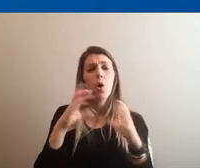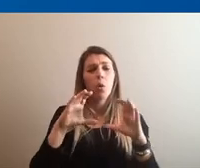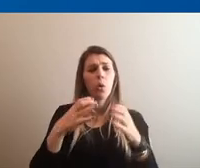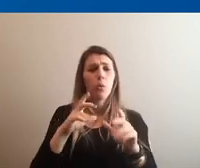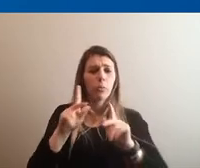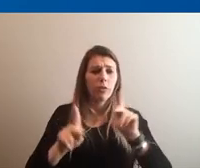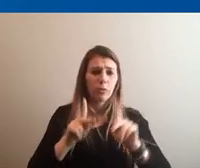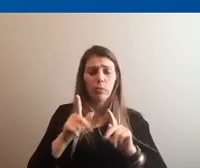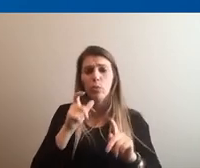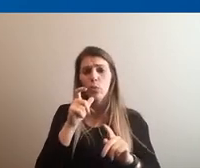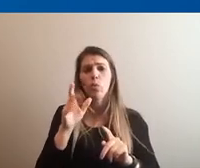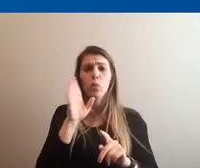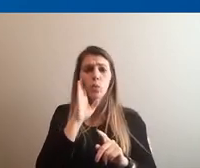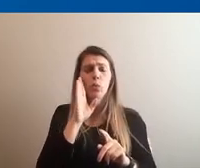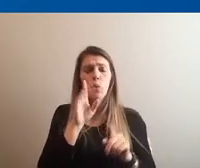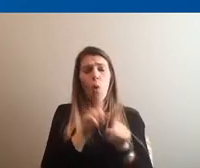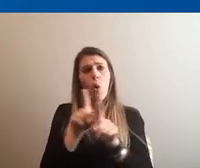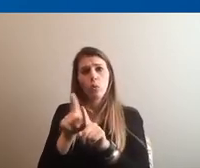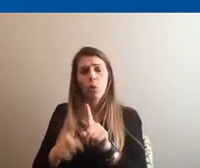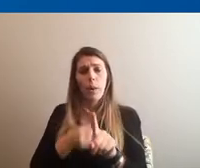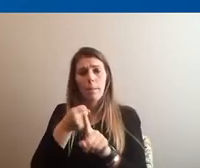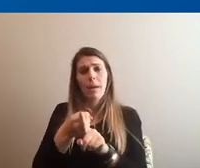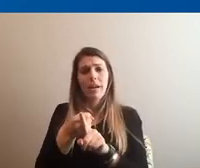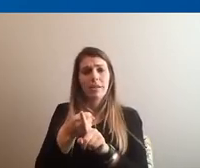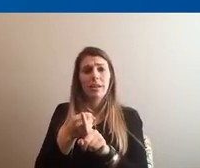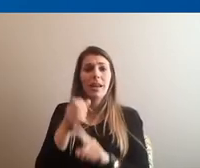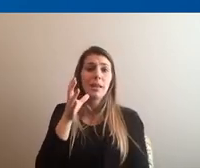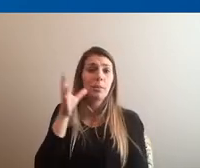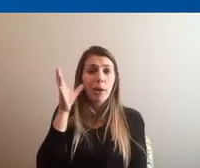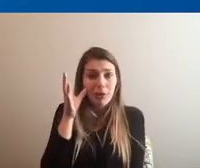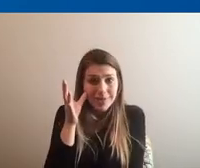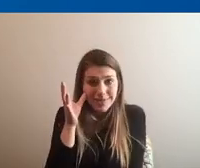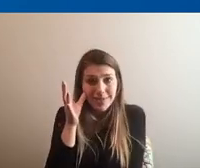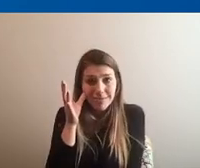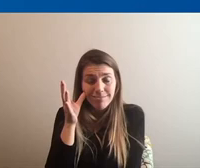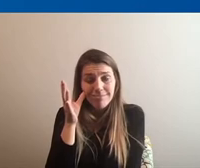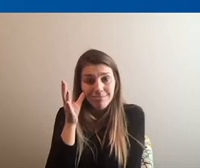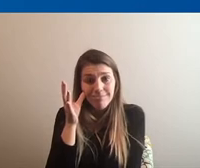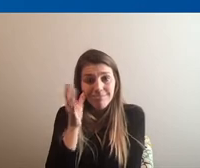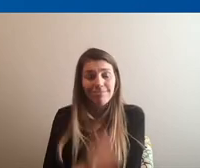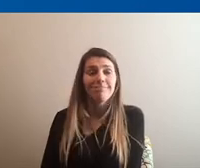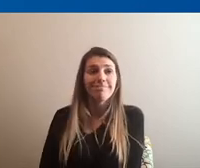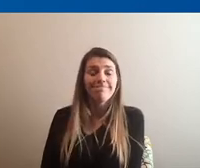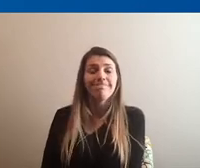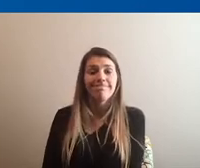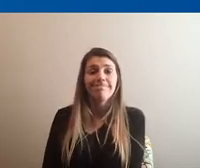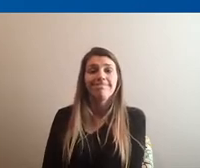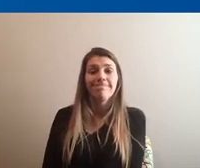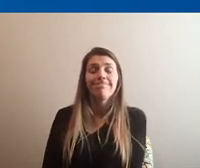also affected by this. It's their parents. The